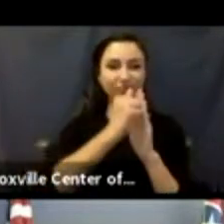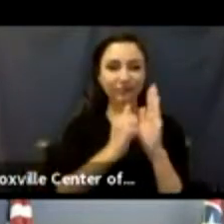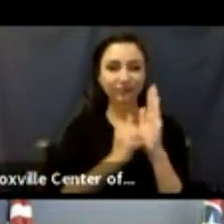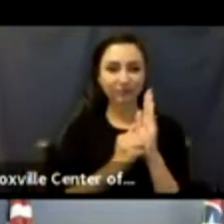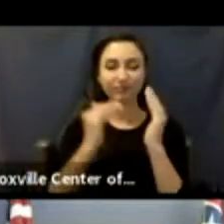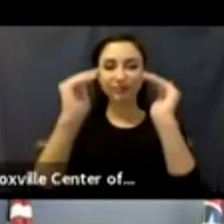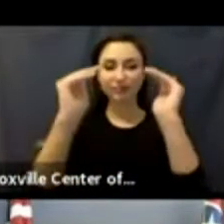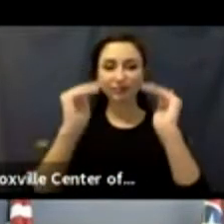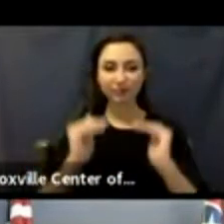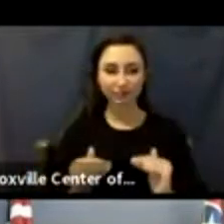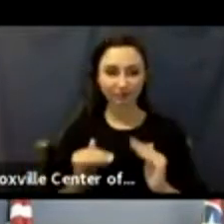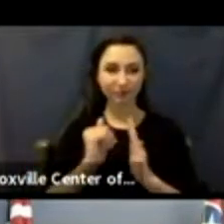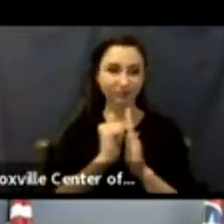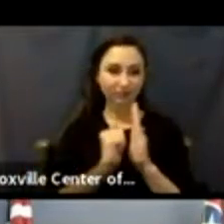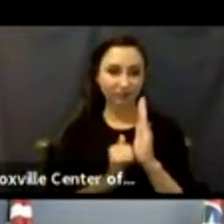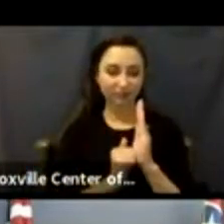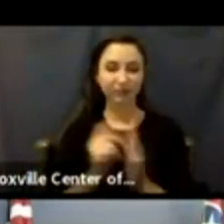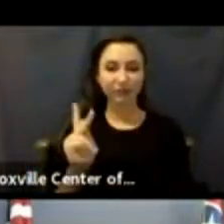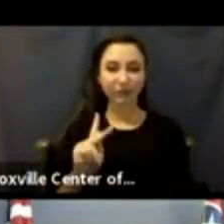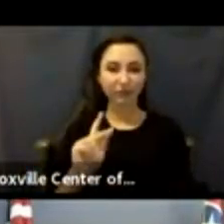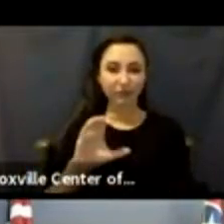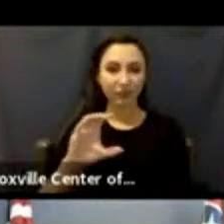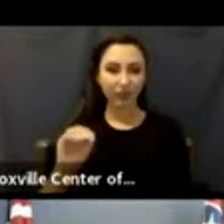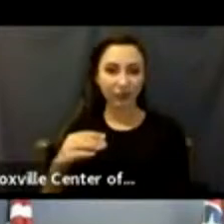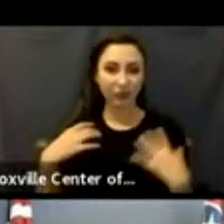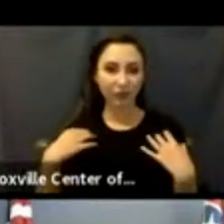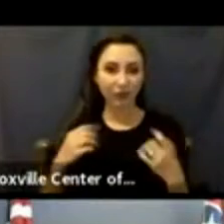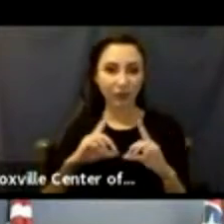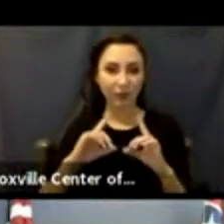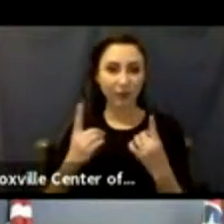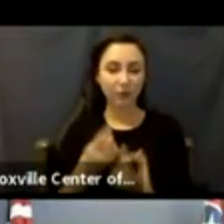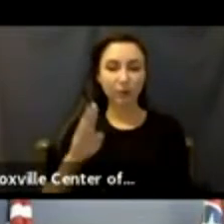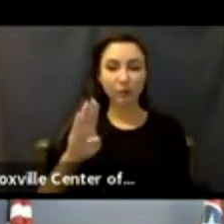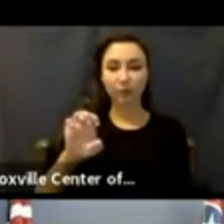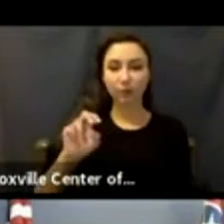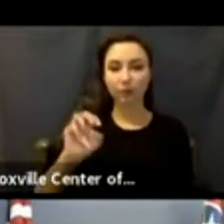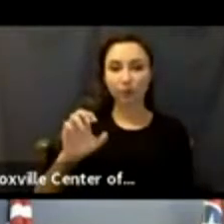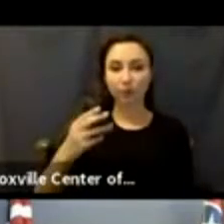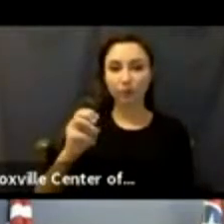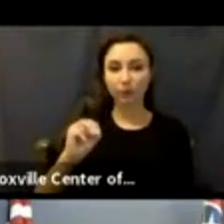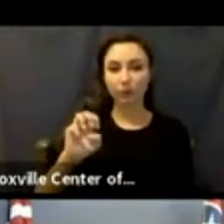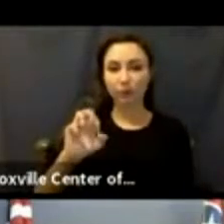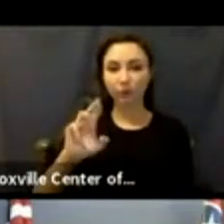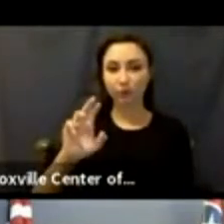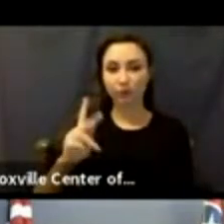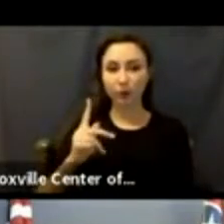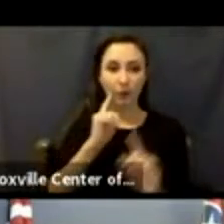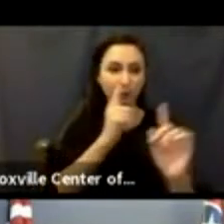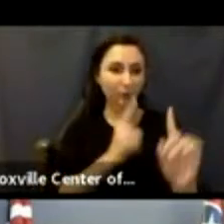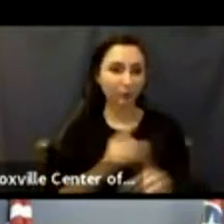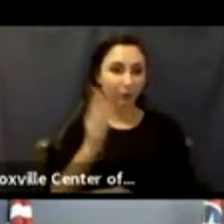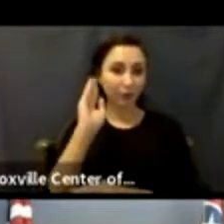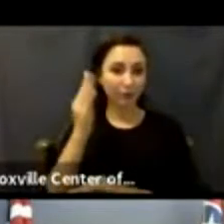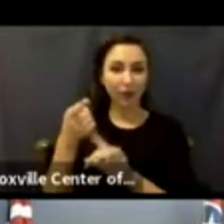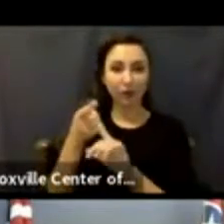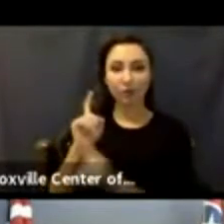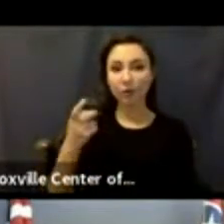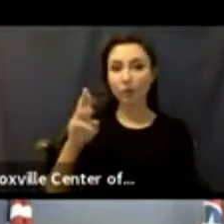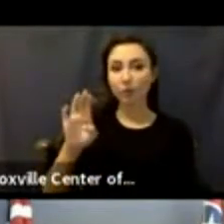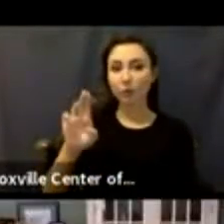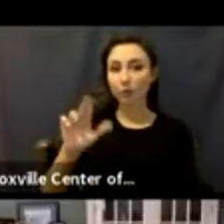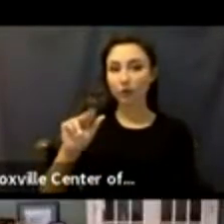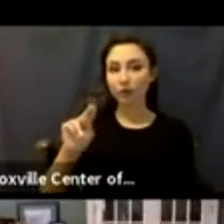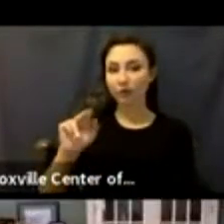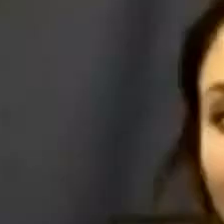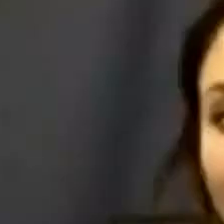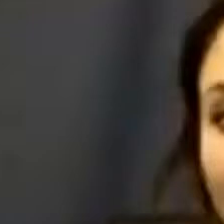item on the agenda is Knox County Health Department's benchmark presentation by Dr. Buchanan. So Dr. Buchanan, if you are ready, we're ready to listen.